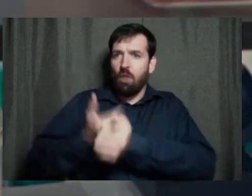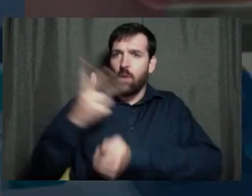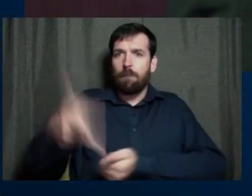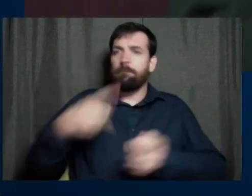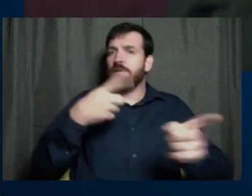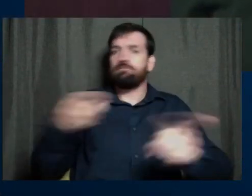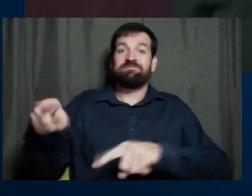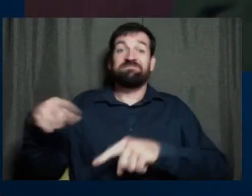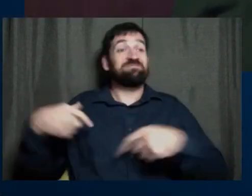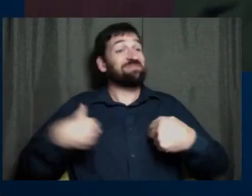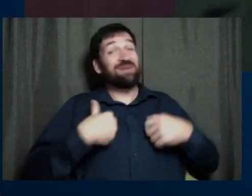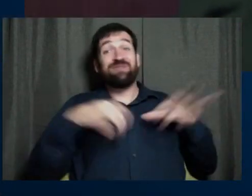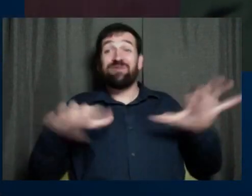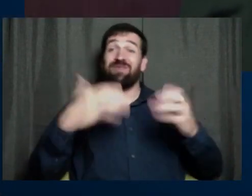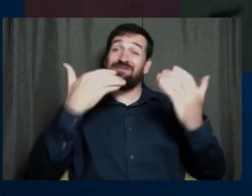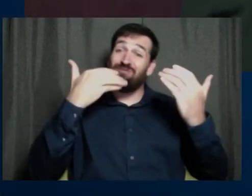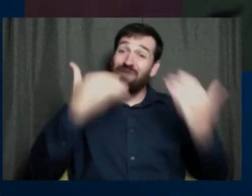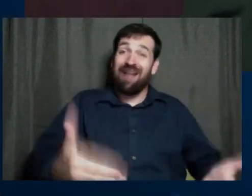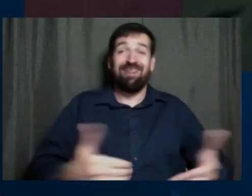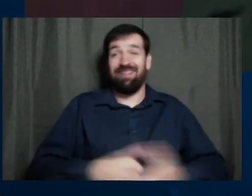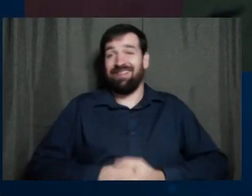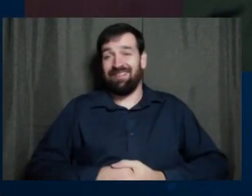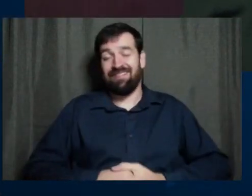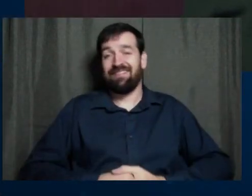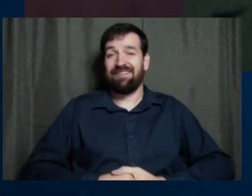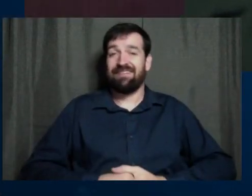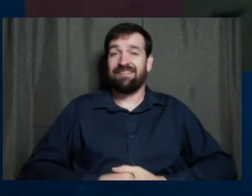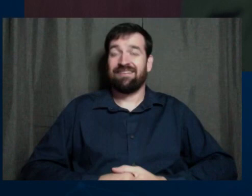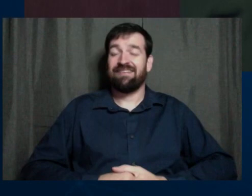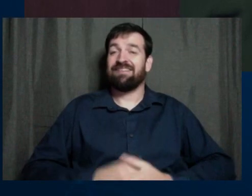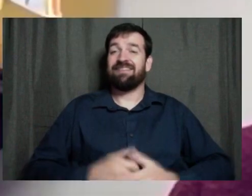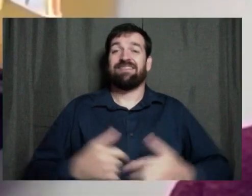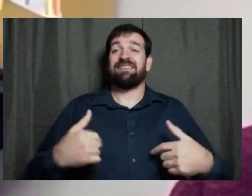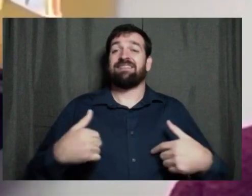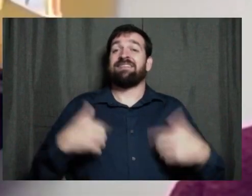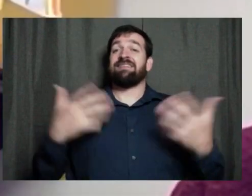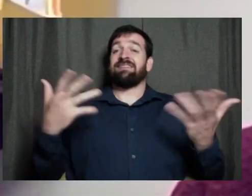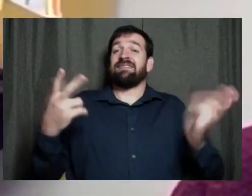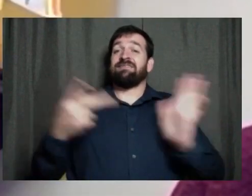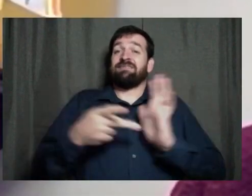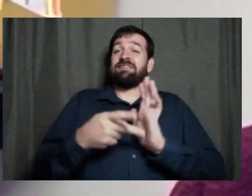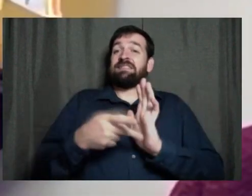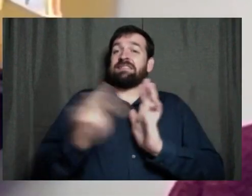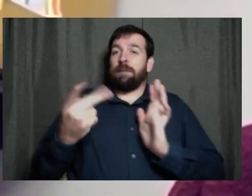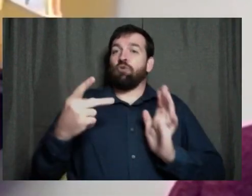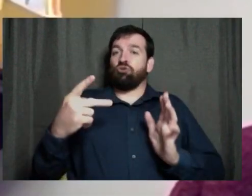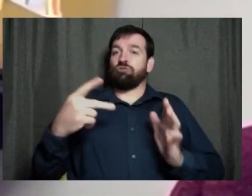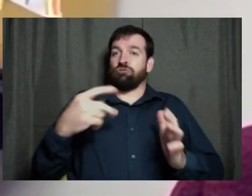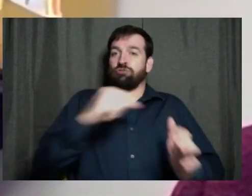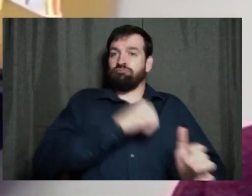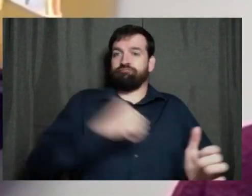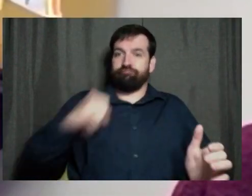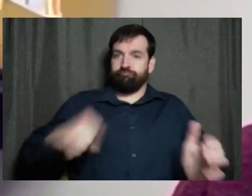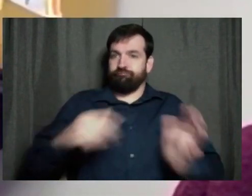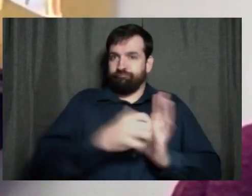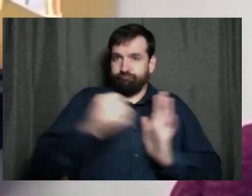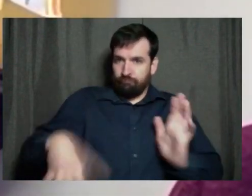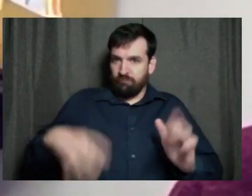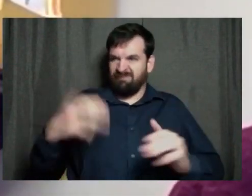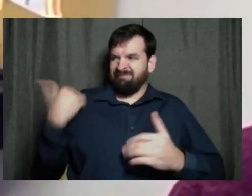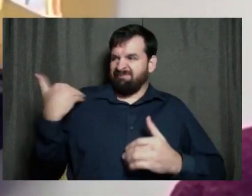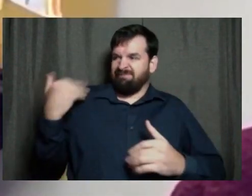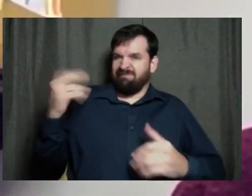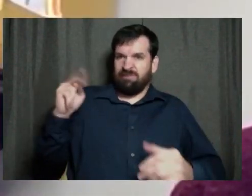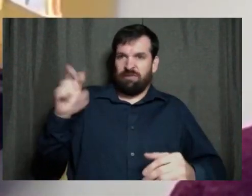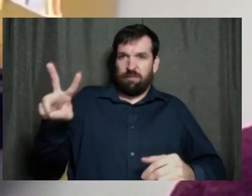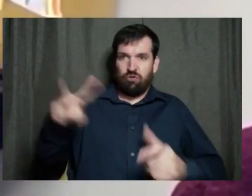I am doing really well now. I had my double mastectomy last November and found out shortly after that I